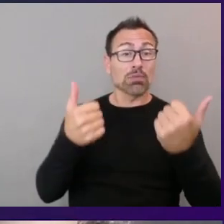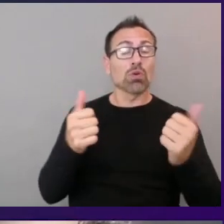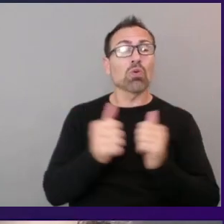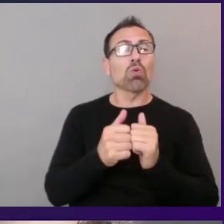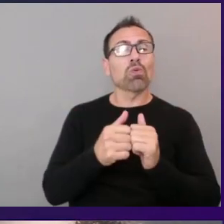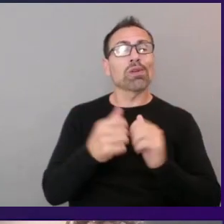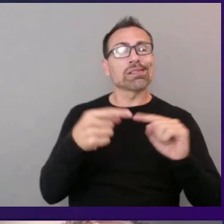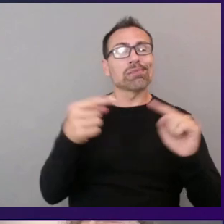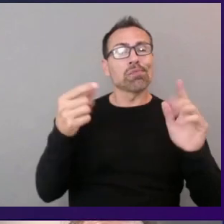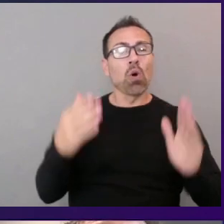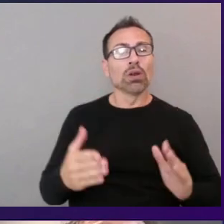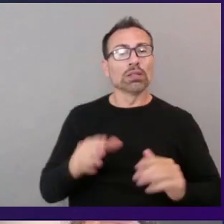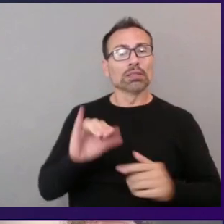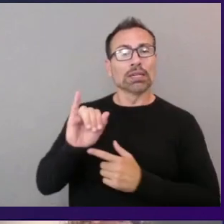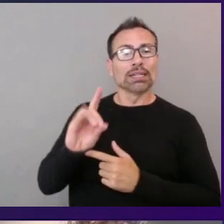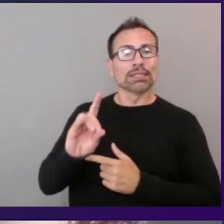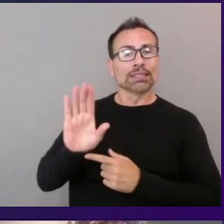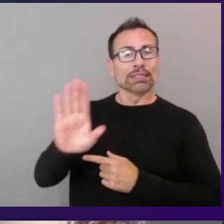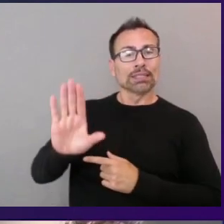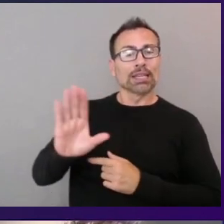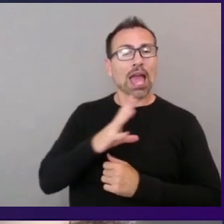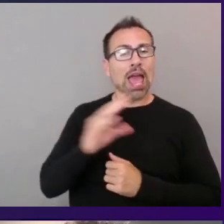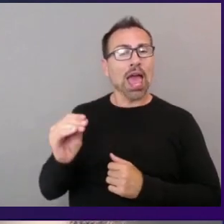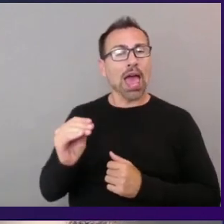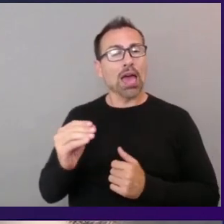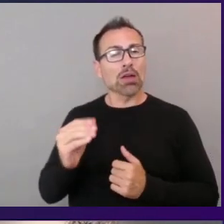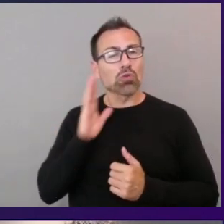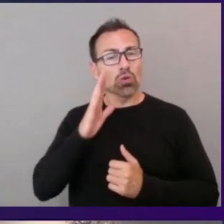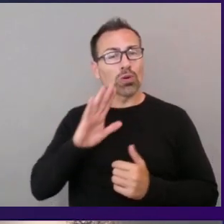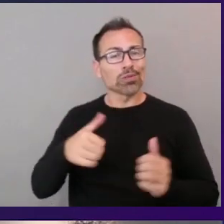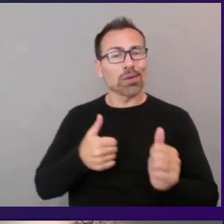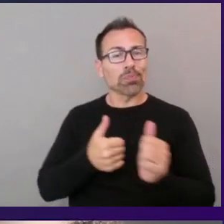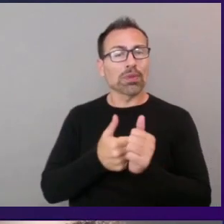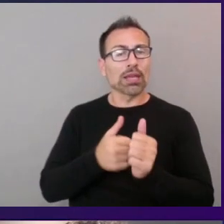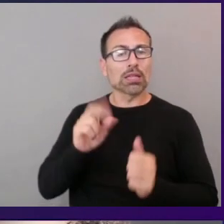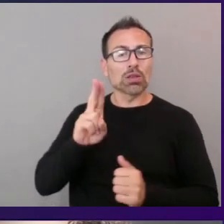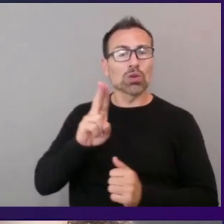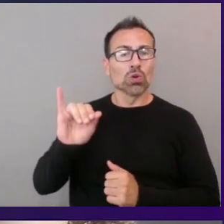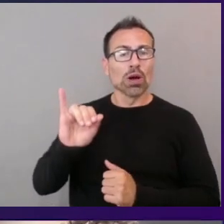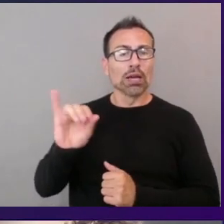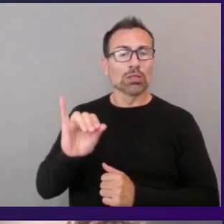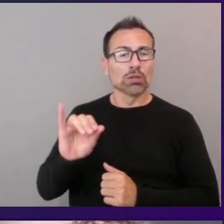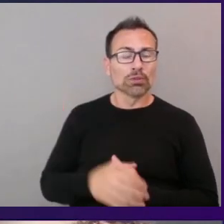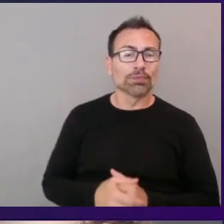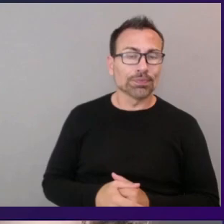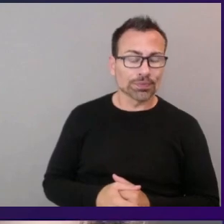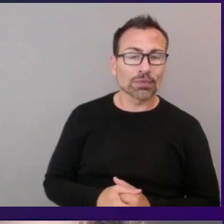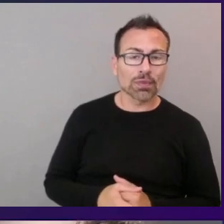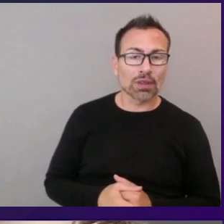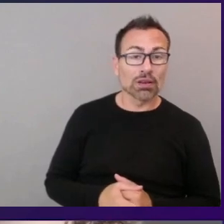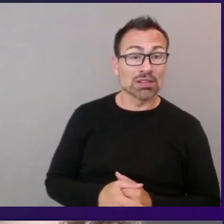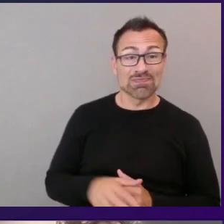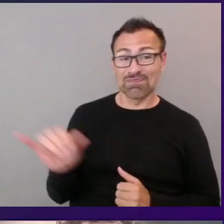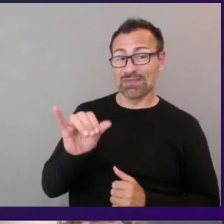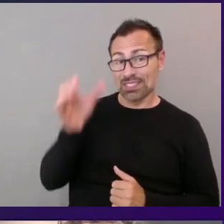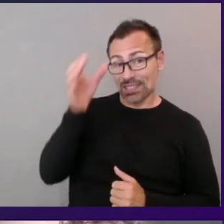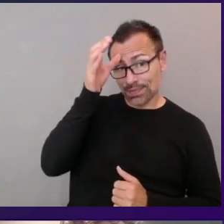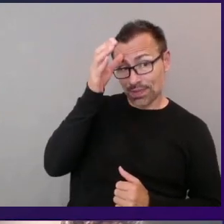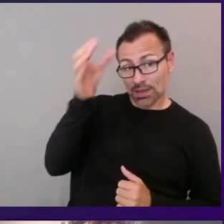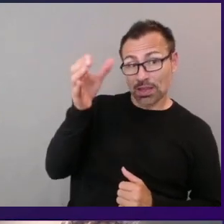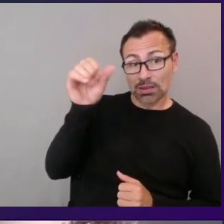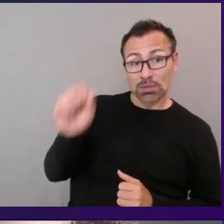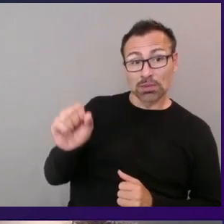and then we can update the UI accordingly. The same pattern and concept can be applied to the business